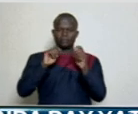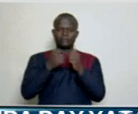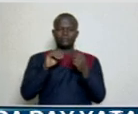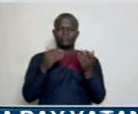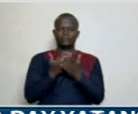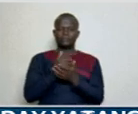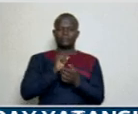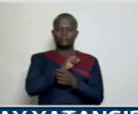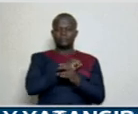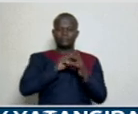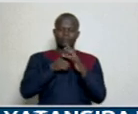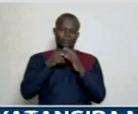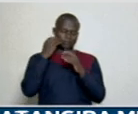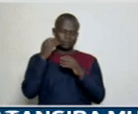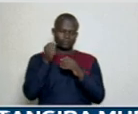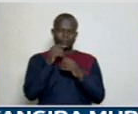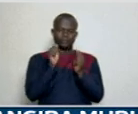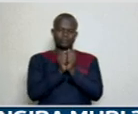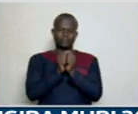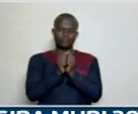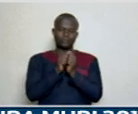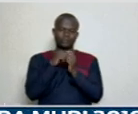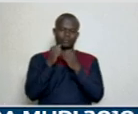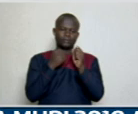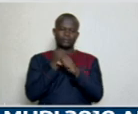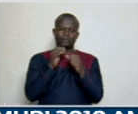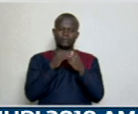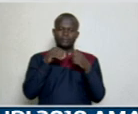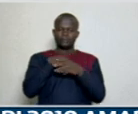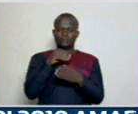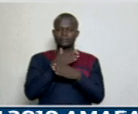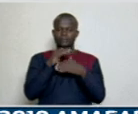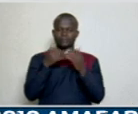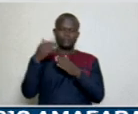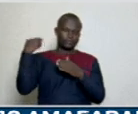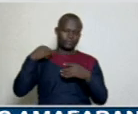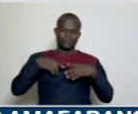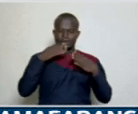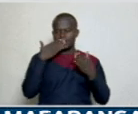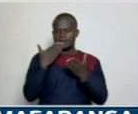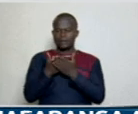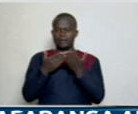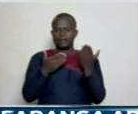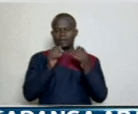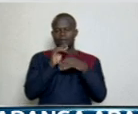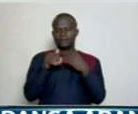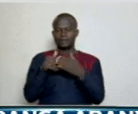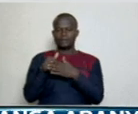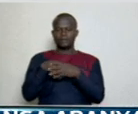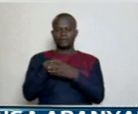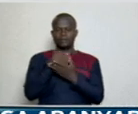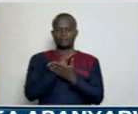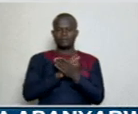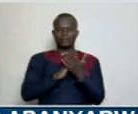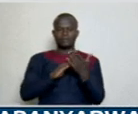ya sena izatangira muri uku kwezi kwa cumi yari amaze imyaka umunani muri iyi minisiteri ashinzwe imibereho myiza y'abaturage muri byo bimwe rero